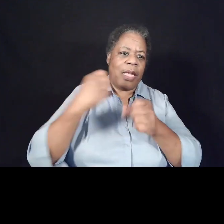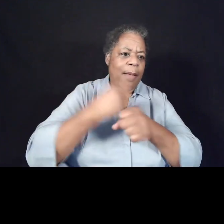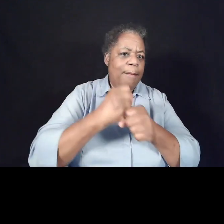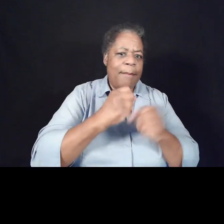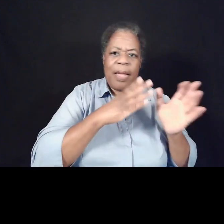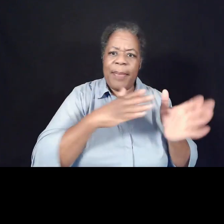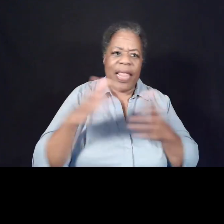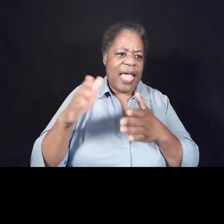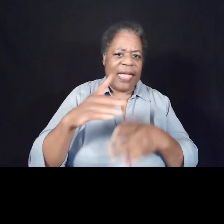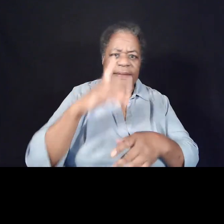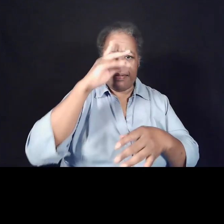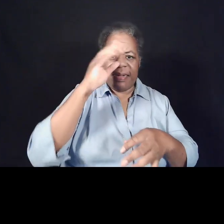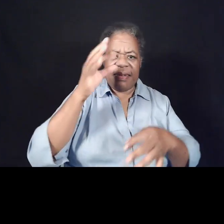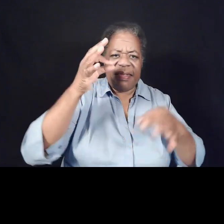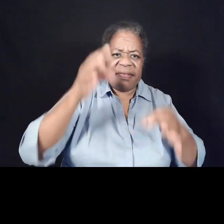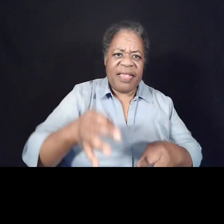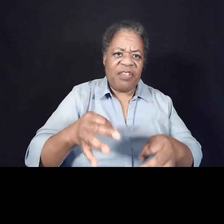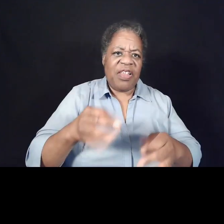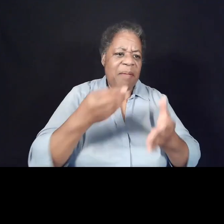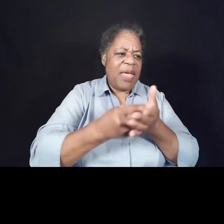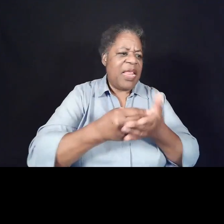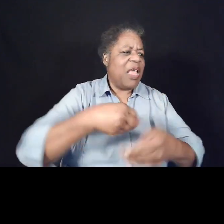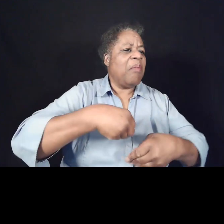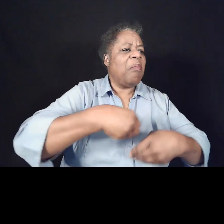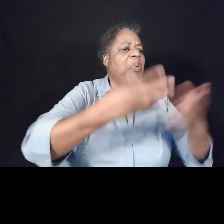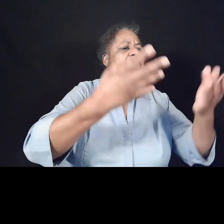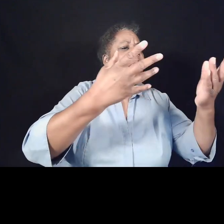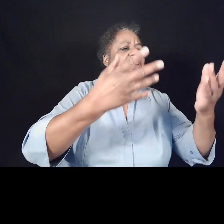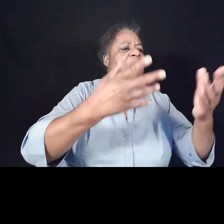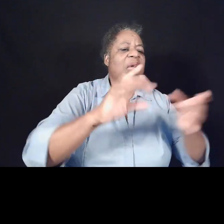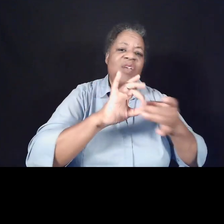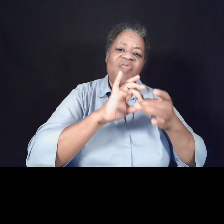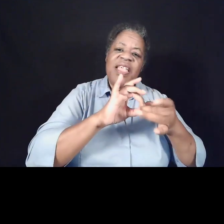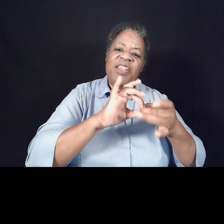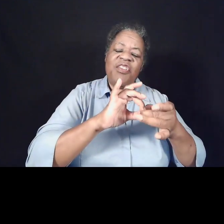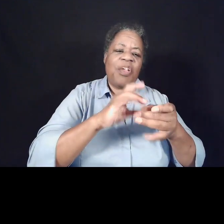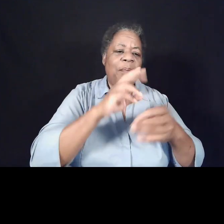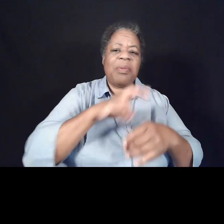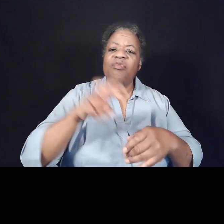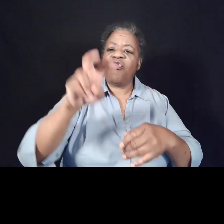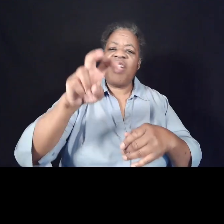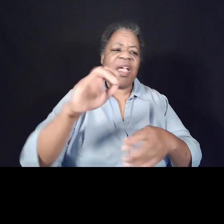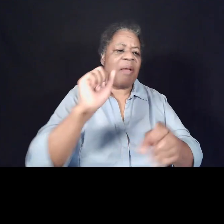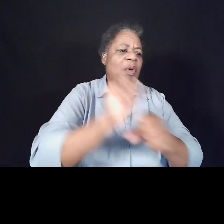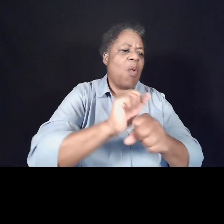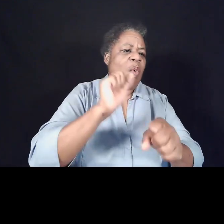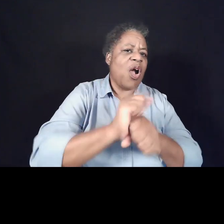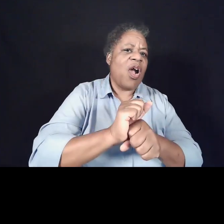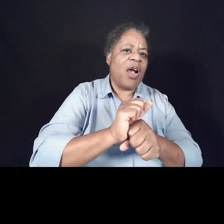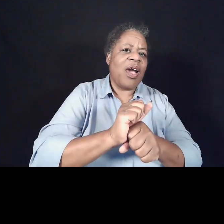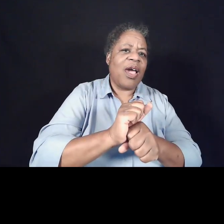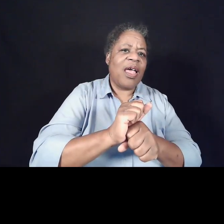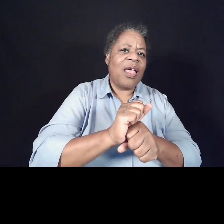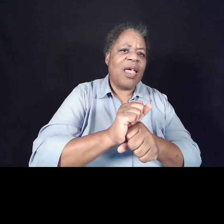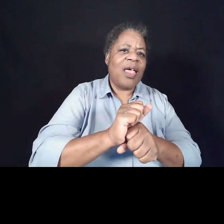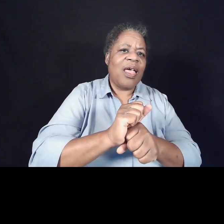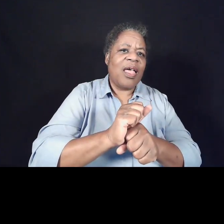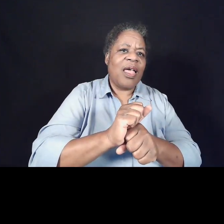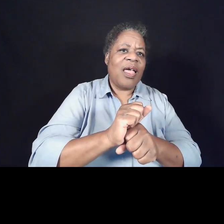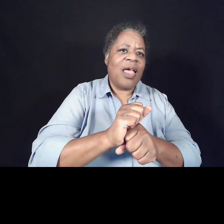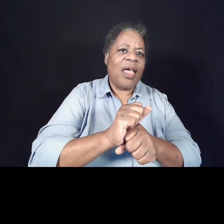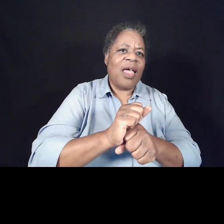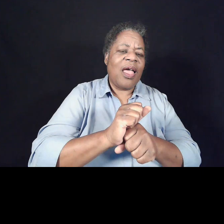make decisions, spend money, handle relationships, go on a trip, do my work, without